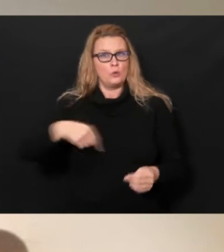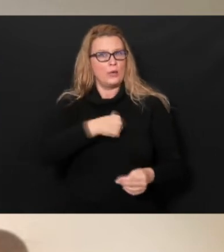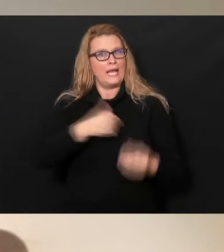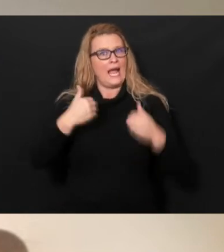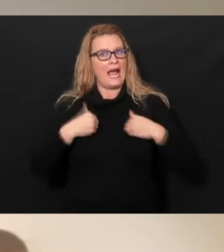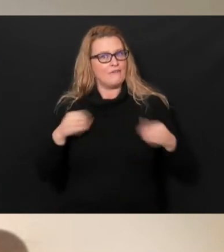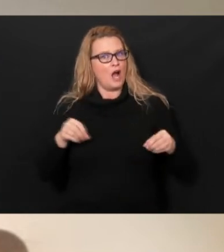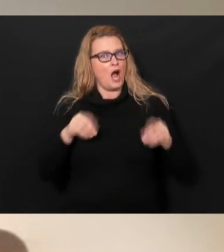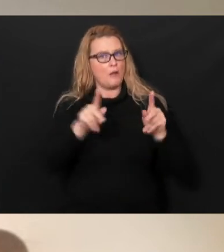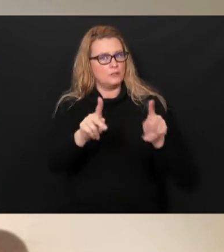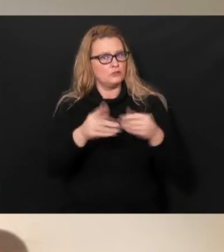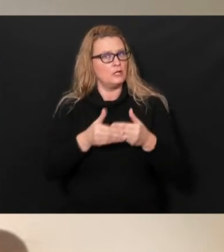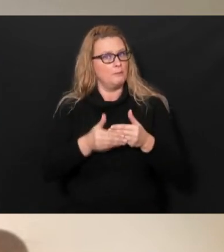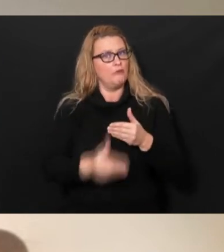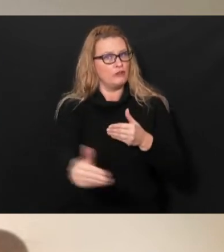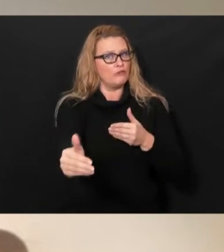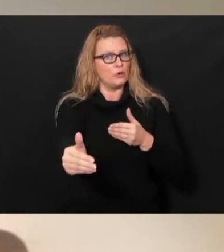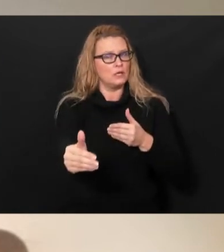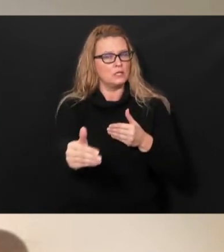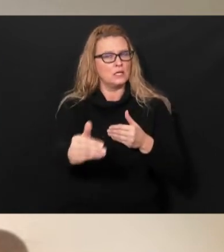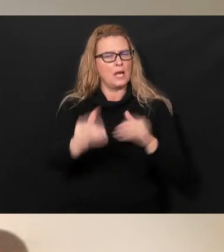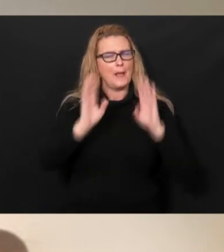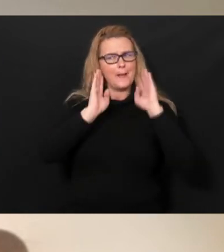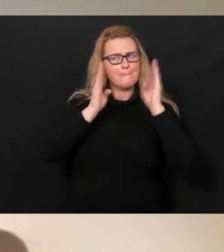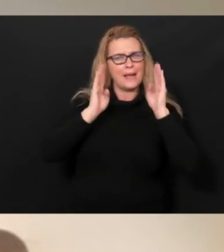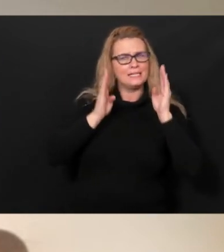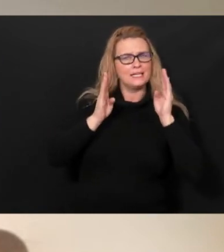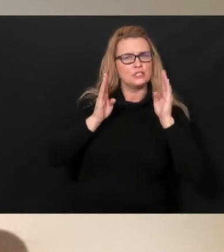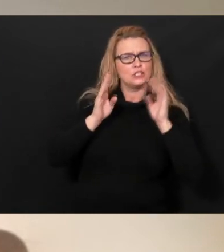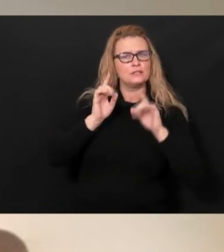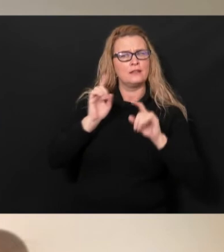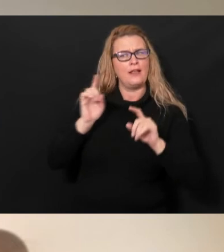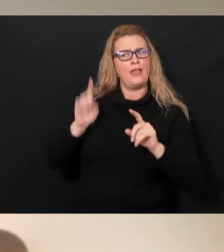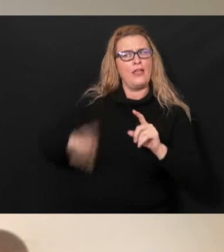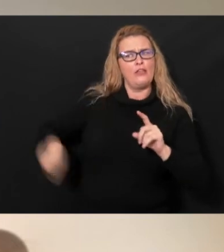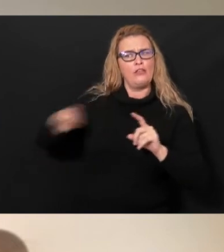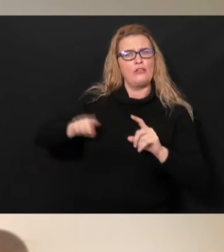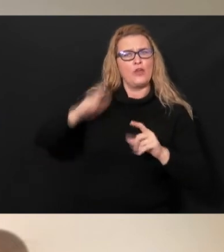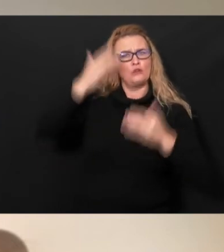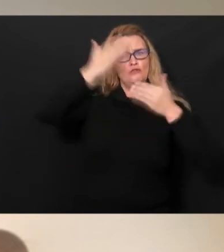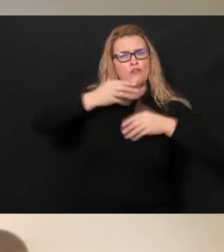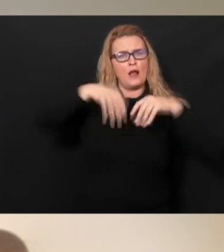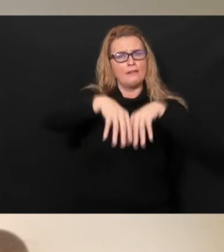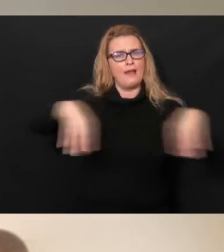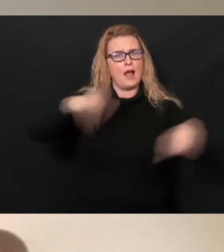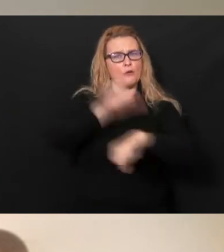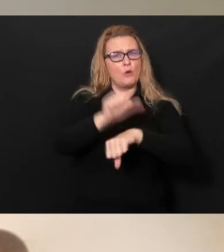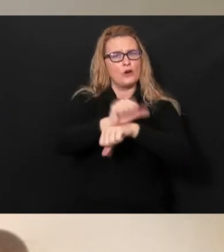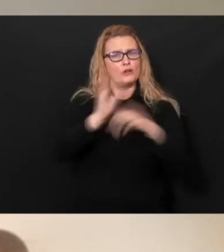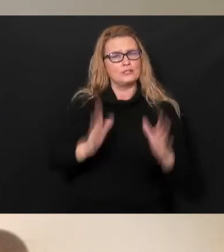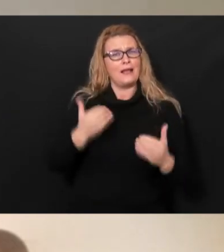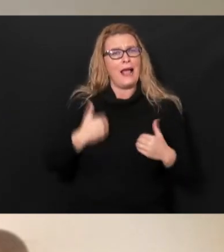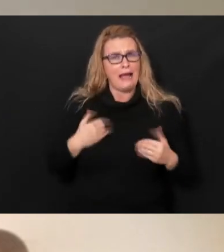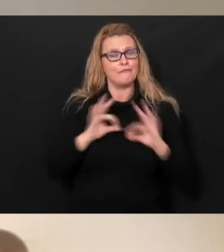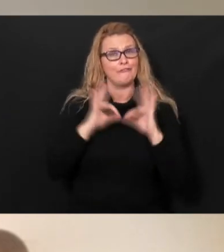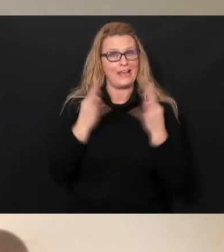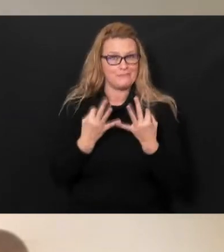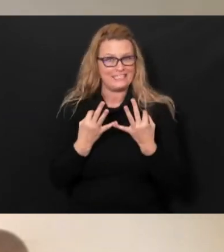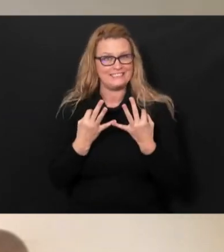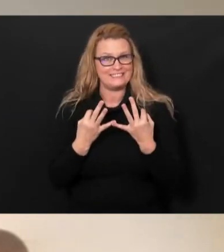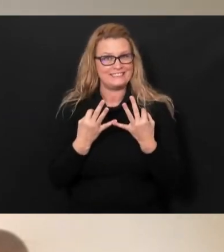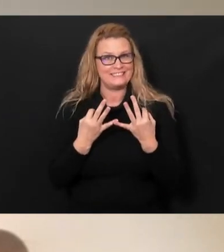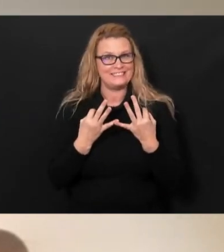opportunity going forward, to pay attention to the families of these frontline folks, this small group of West